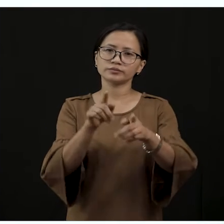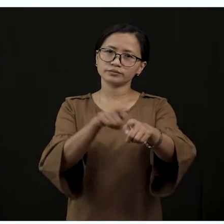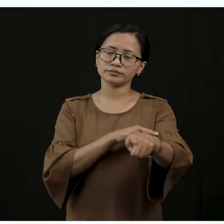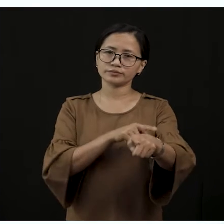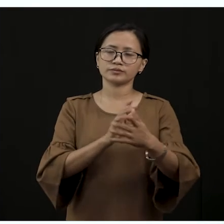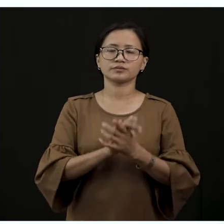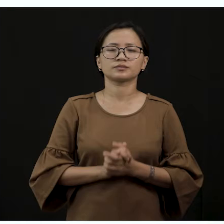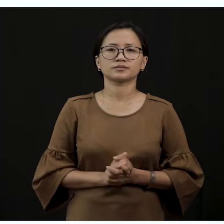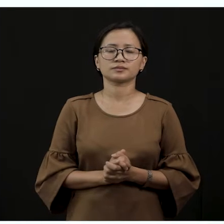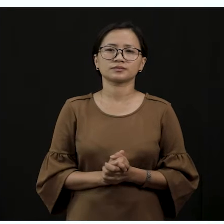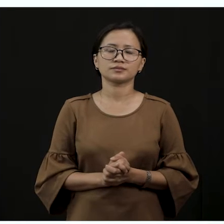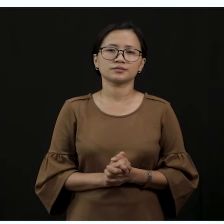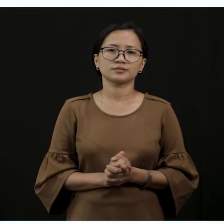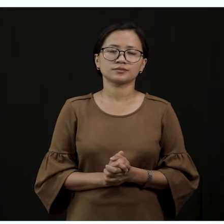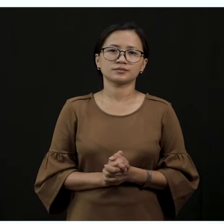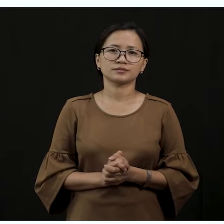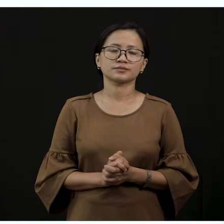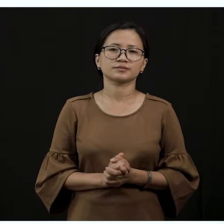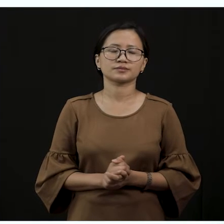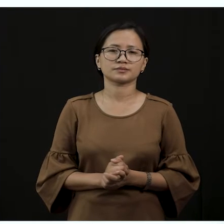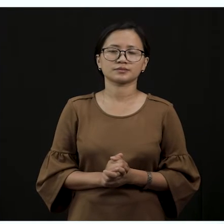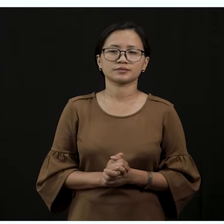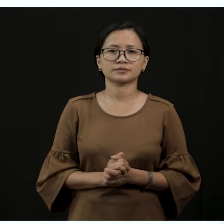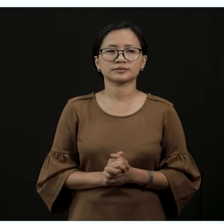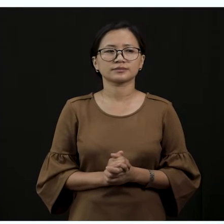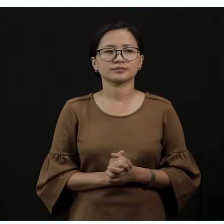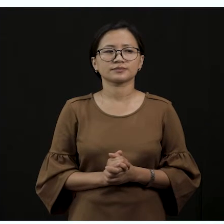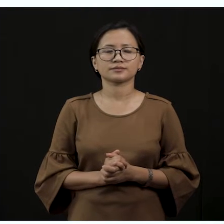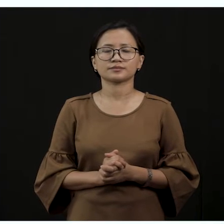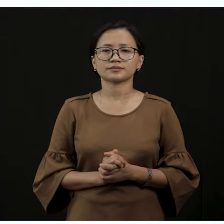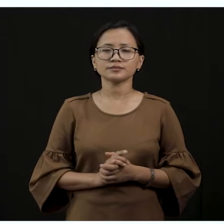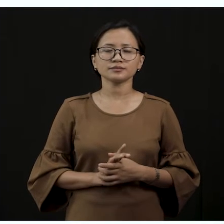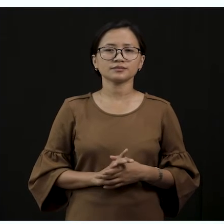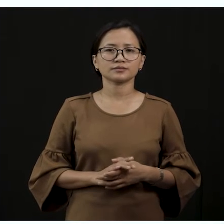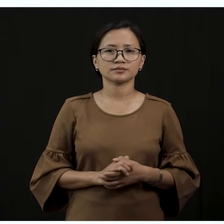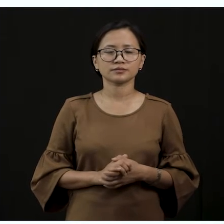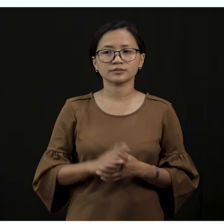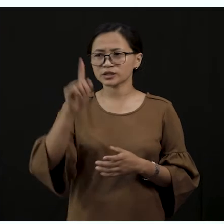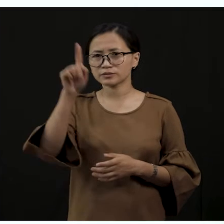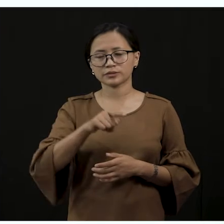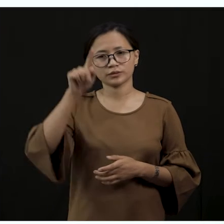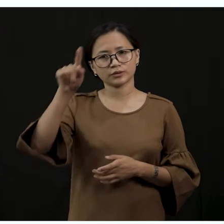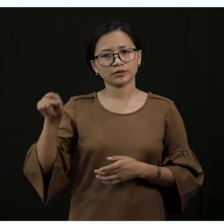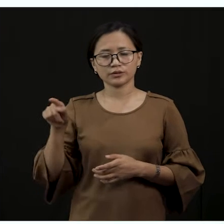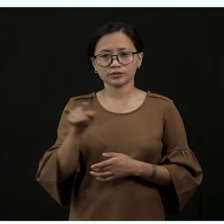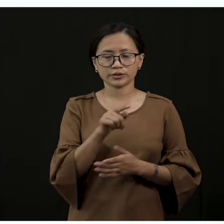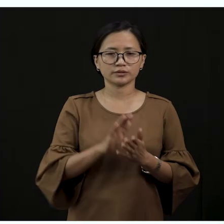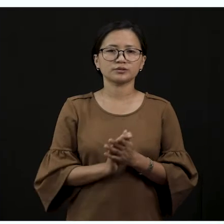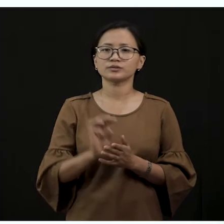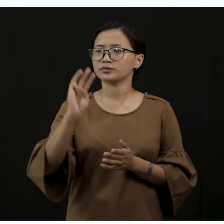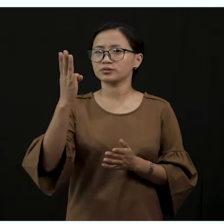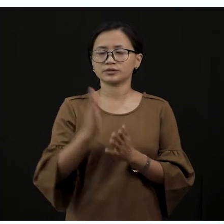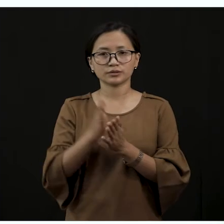are equal length. Is it clear? Yes. Then, a triangle has 3